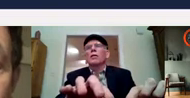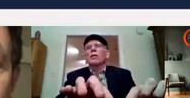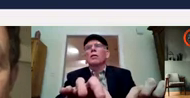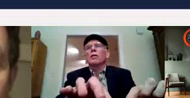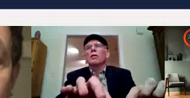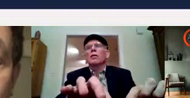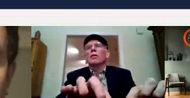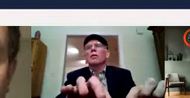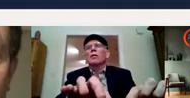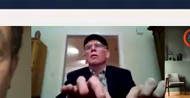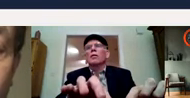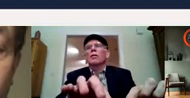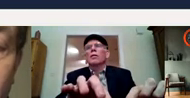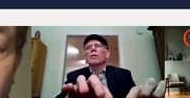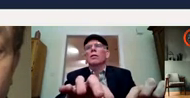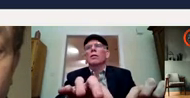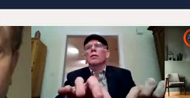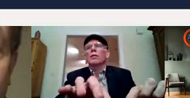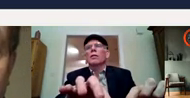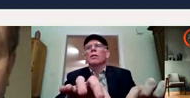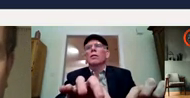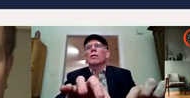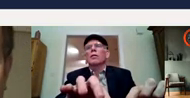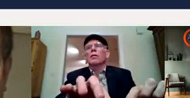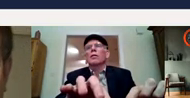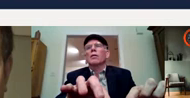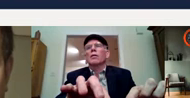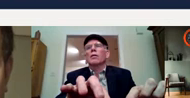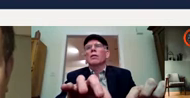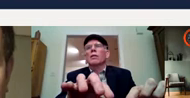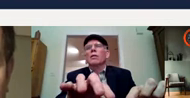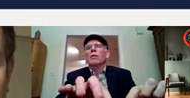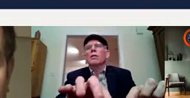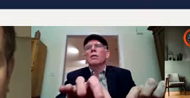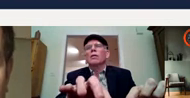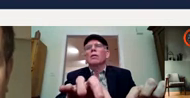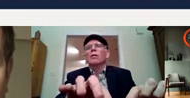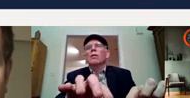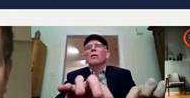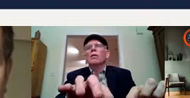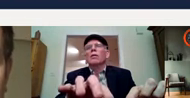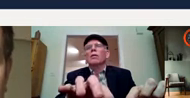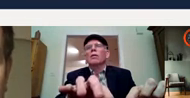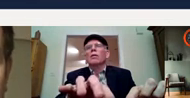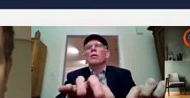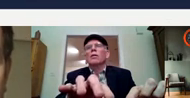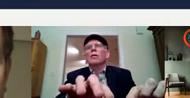through any of this. If you will, write down that upper left website,